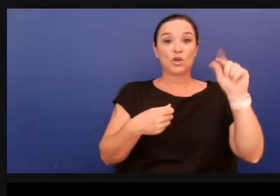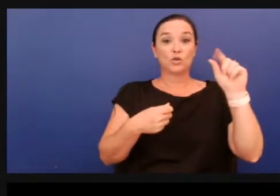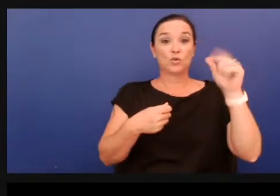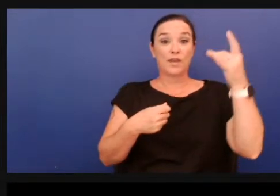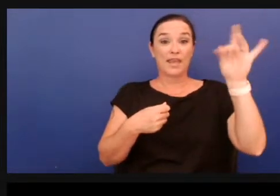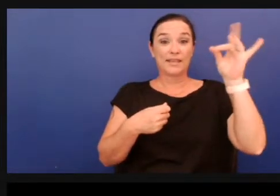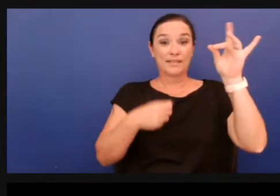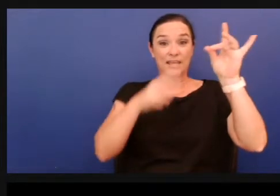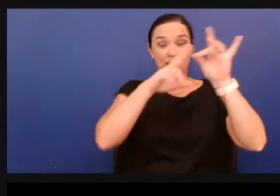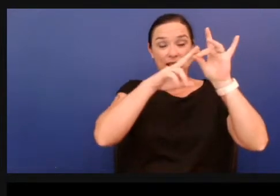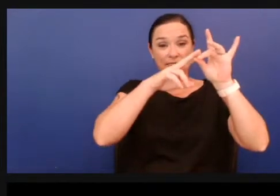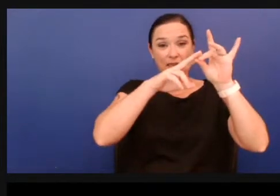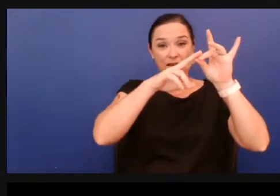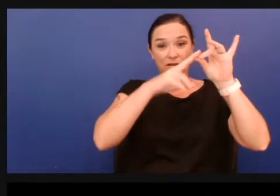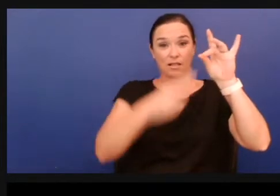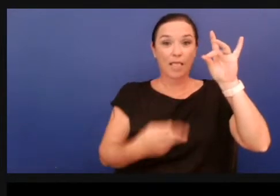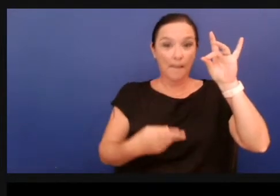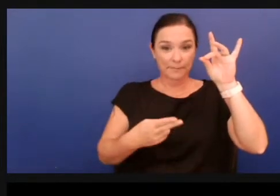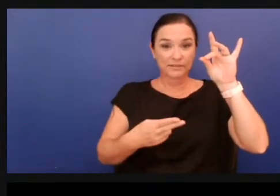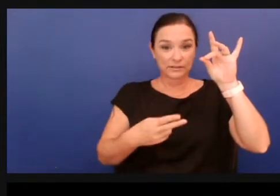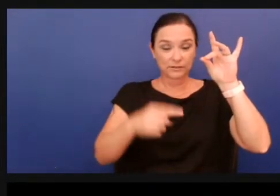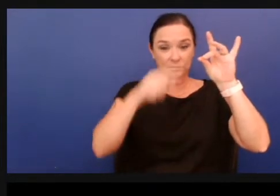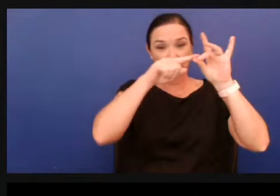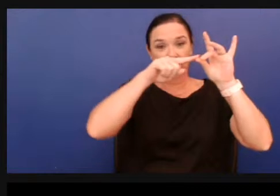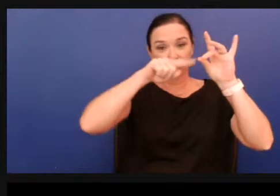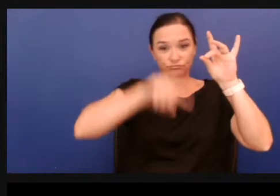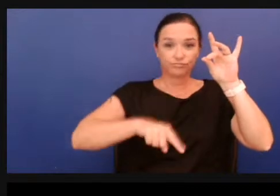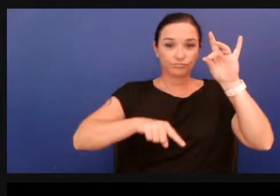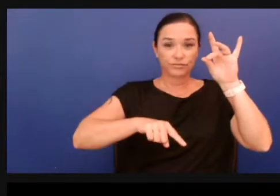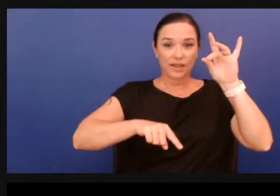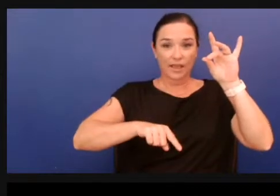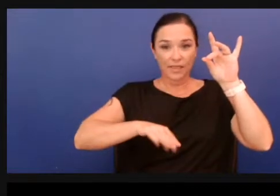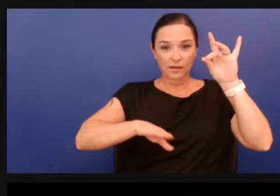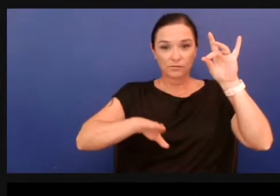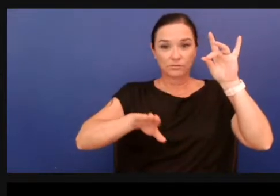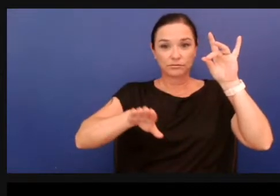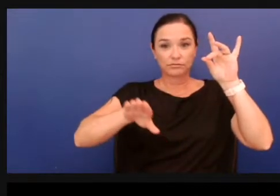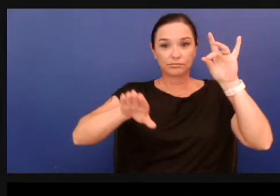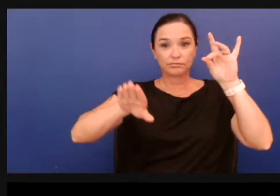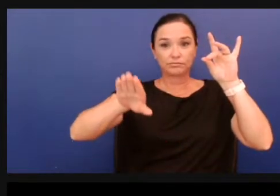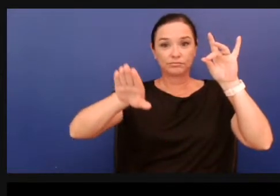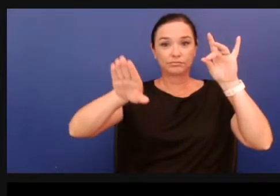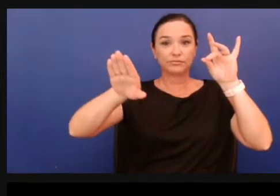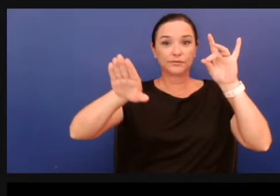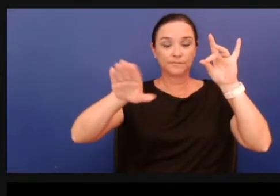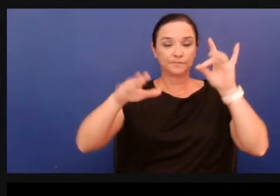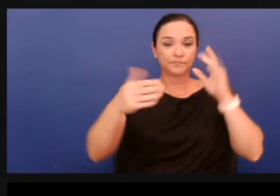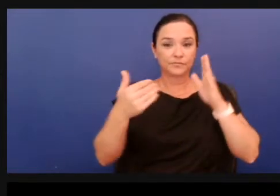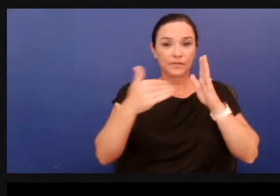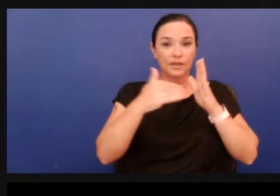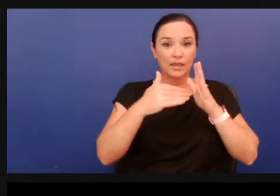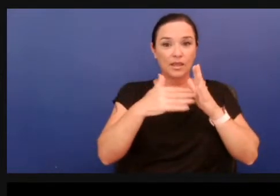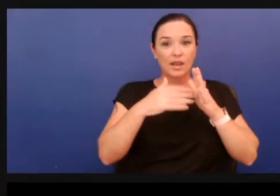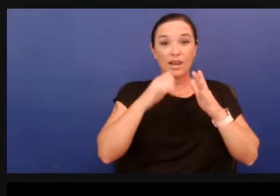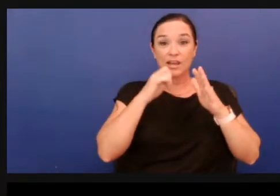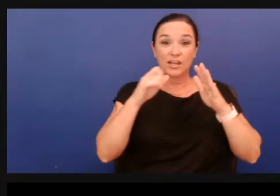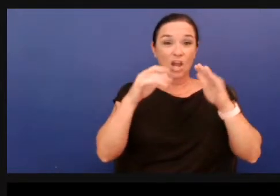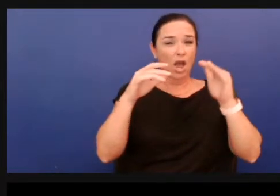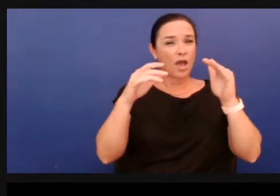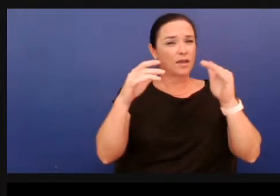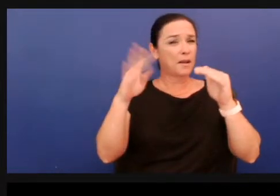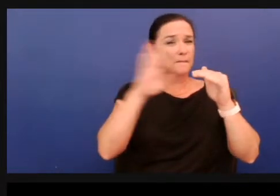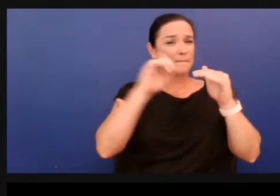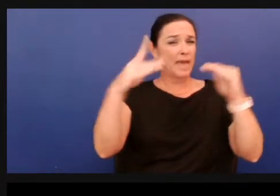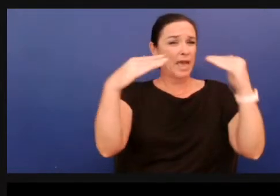there. And so since then, we've resumed quite a lot, regained quite a lot. We didn't quite remake it to the